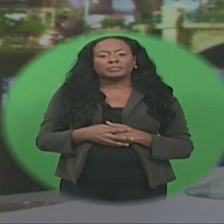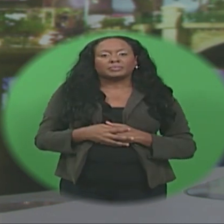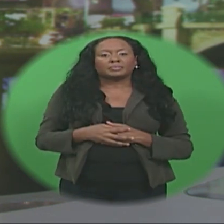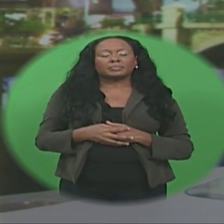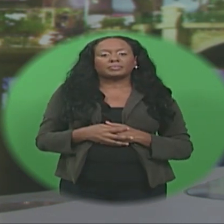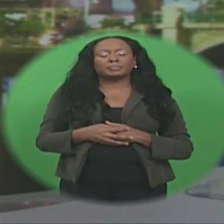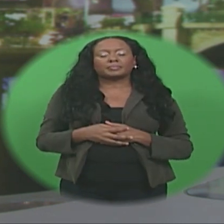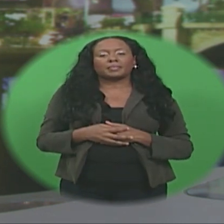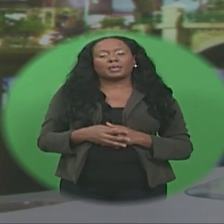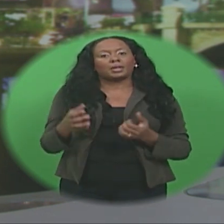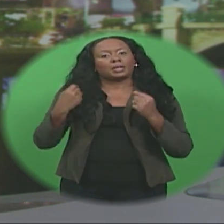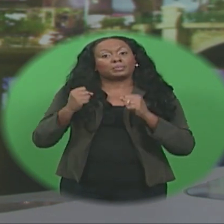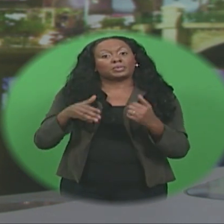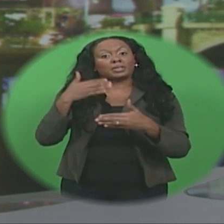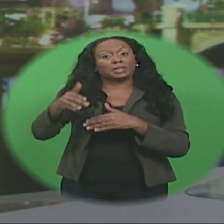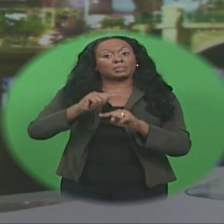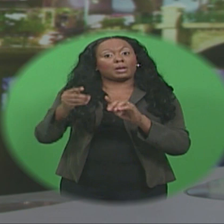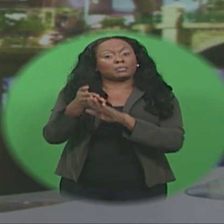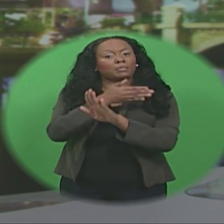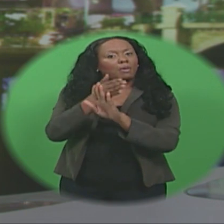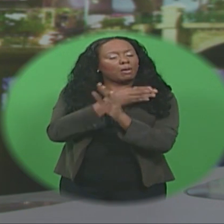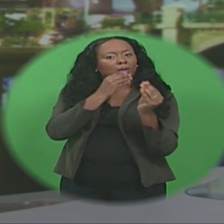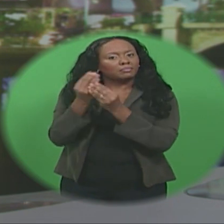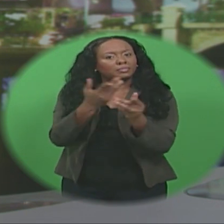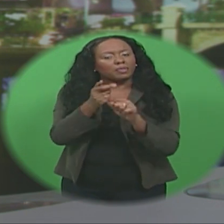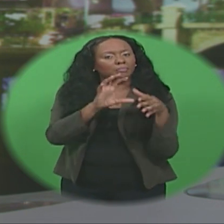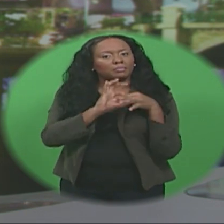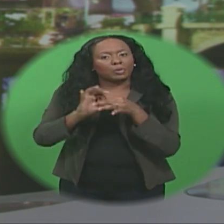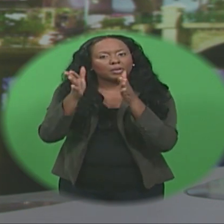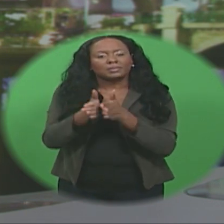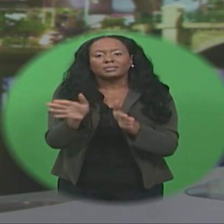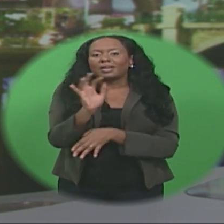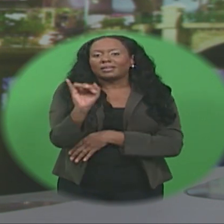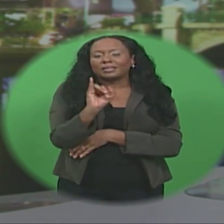dead. Well, sports news is just ahead, but before we get to that,